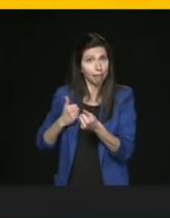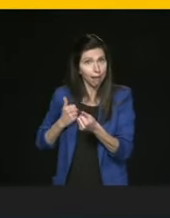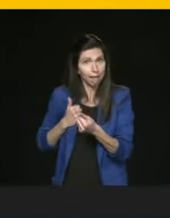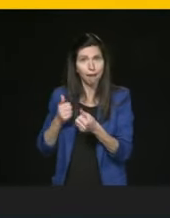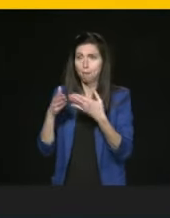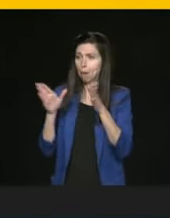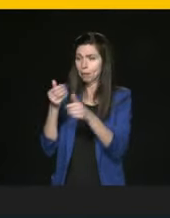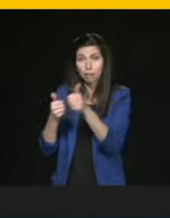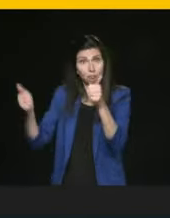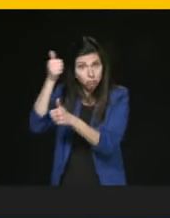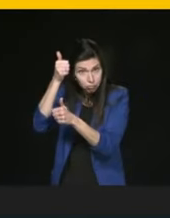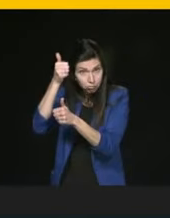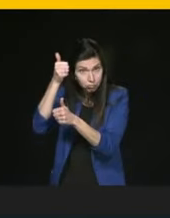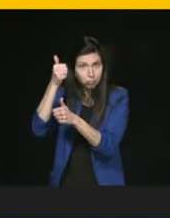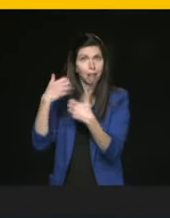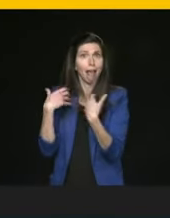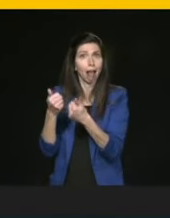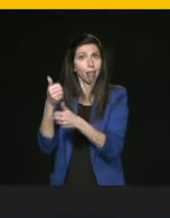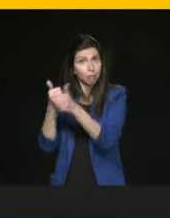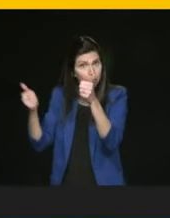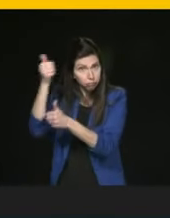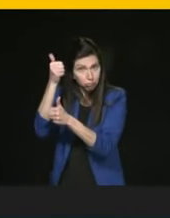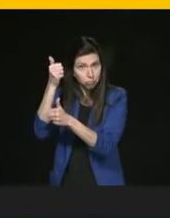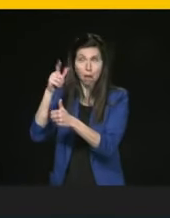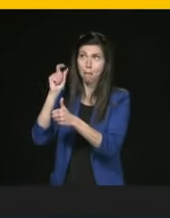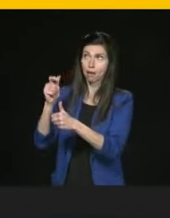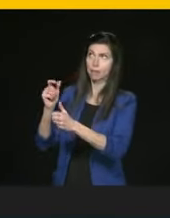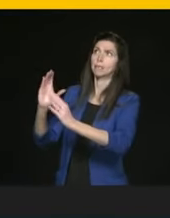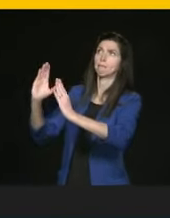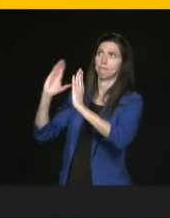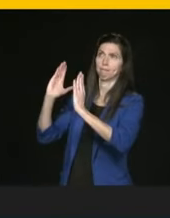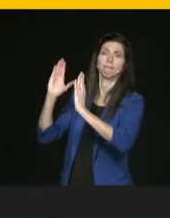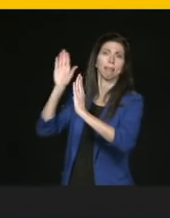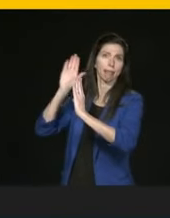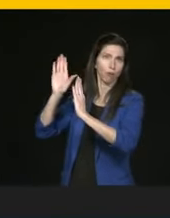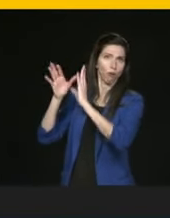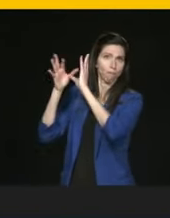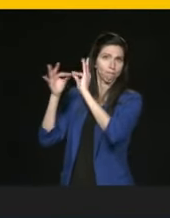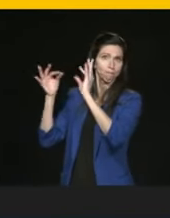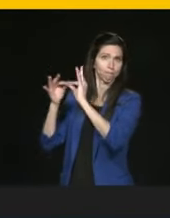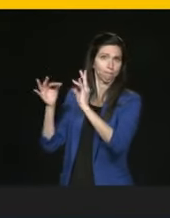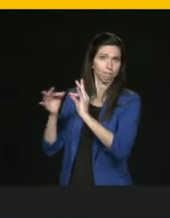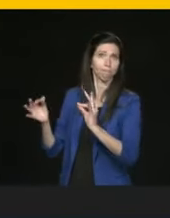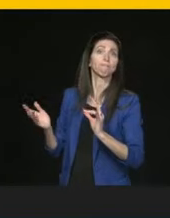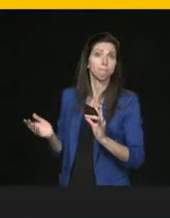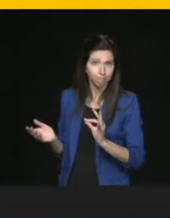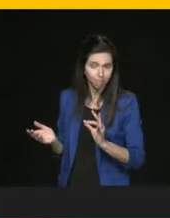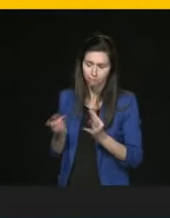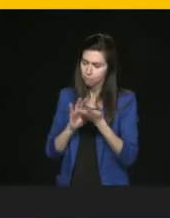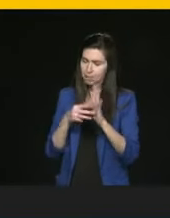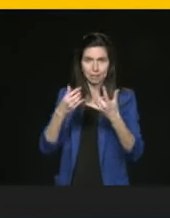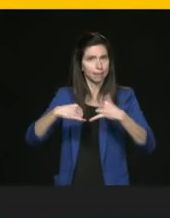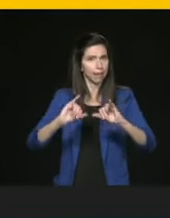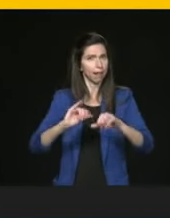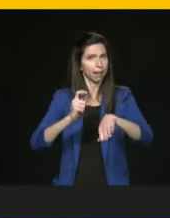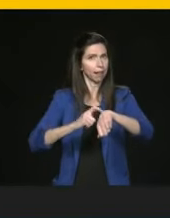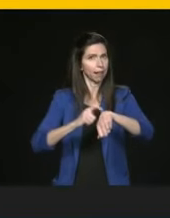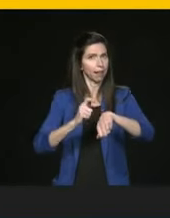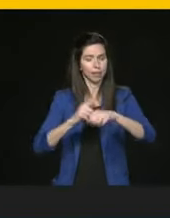officers across Canada, the absolute guidance that we need to maintain physical distancing, wash our hands regularly,